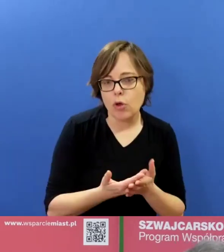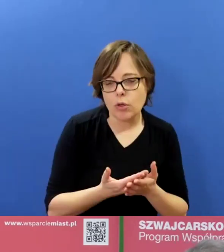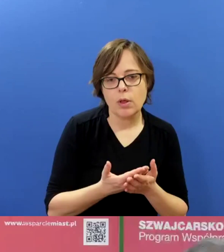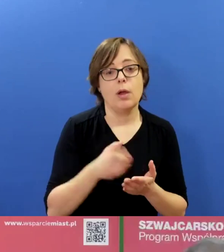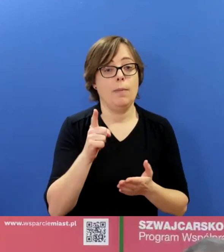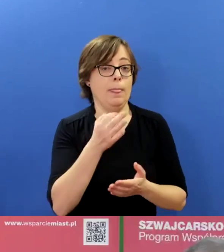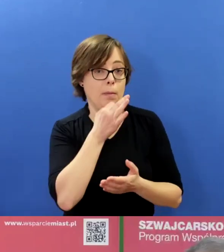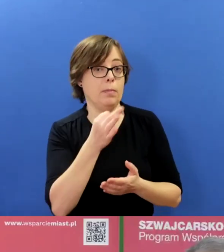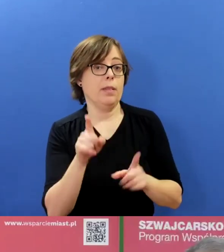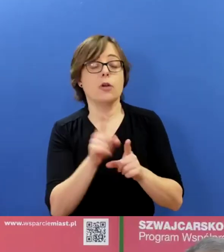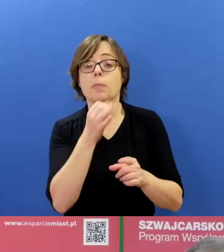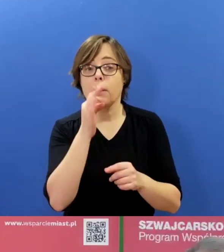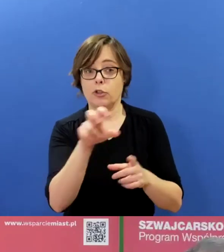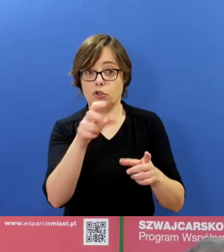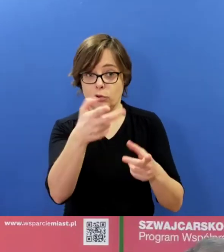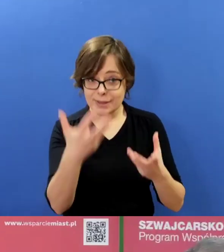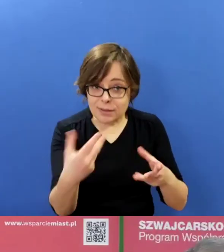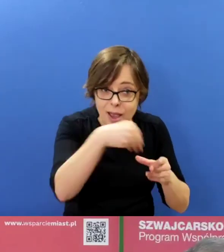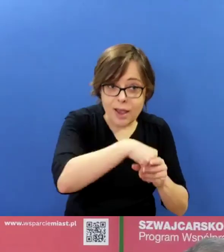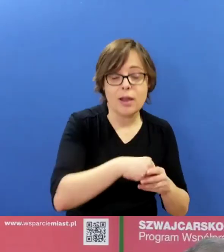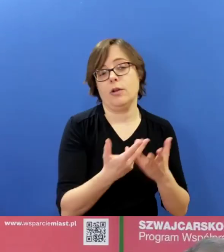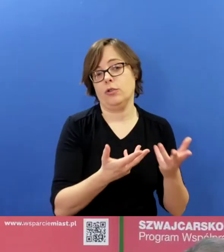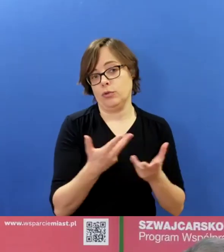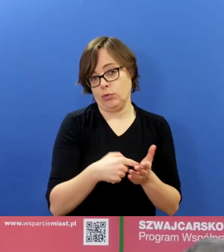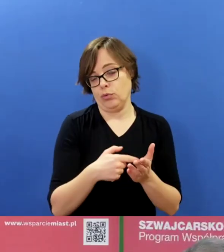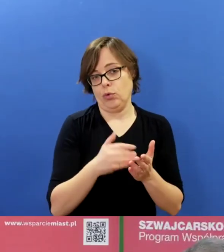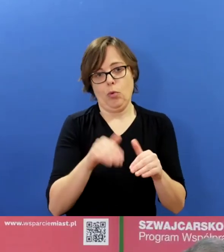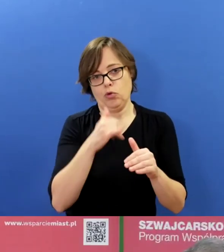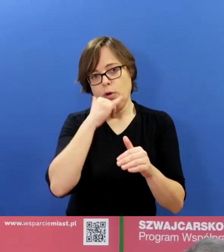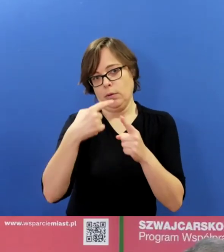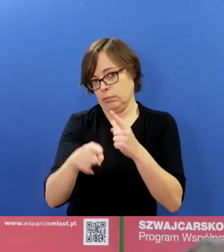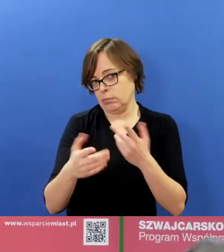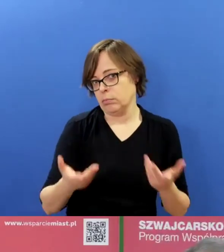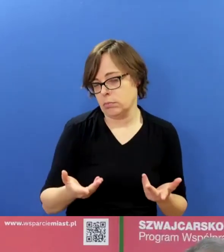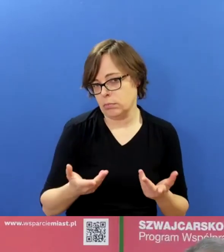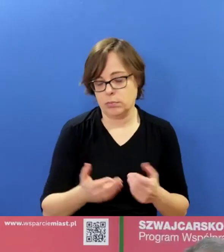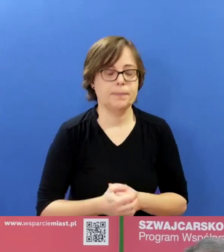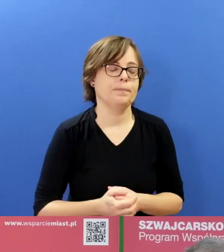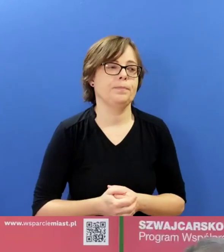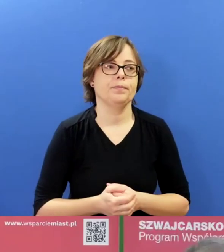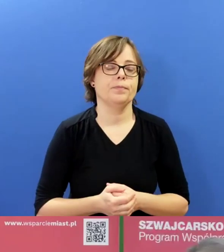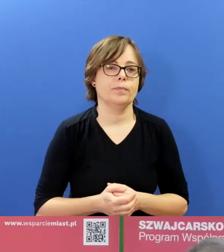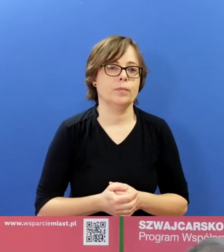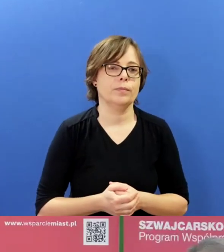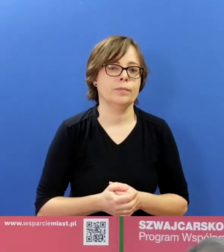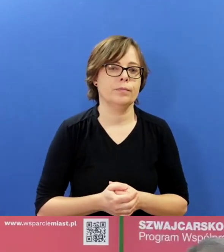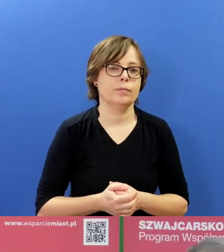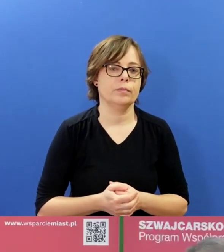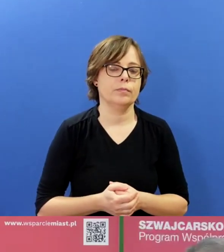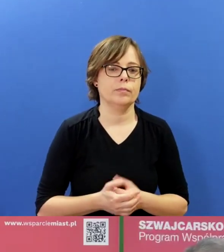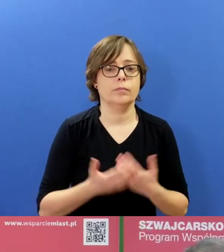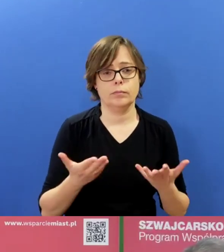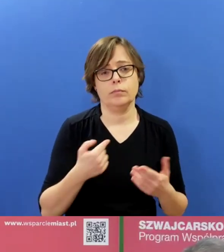is a mail that we get to our household. So I would say these are probably the